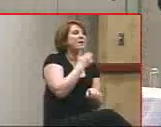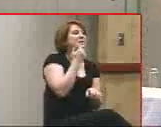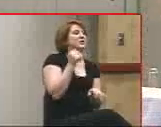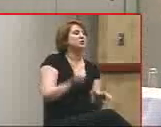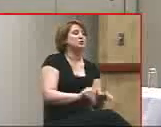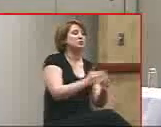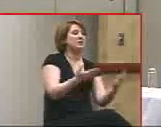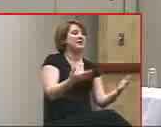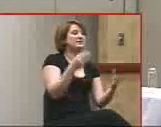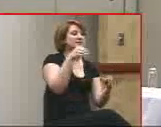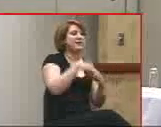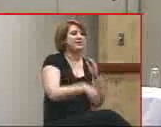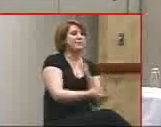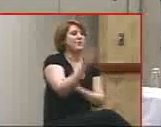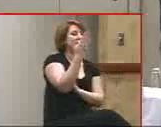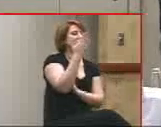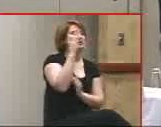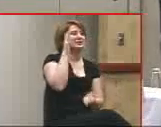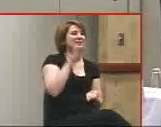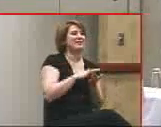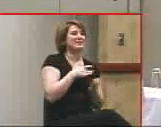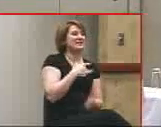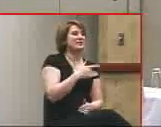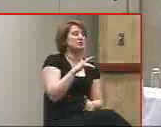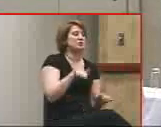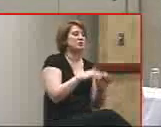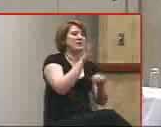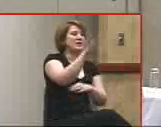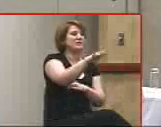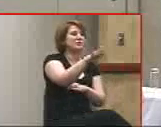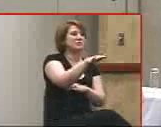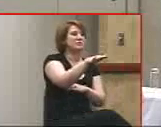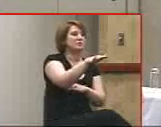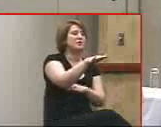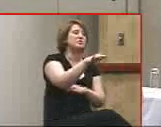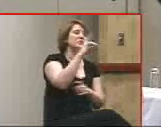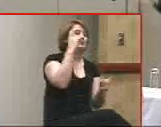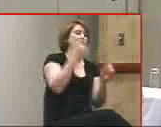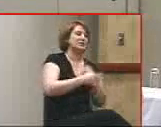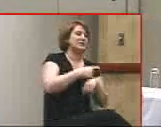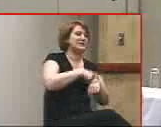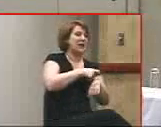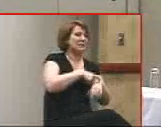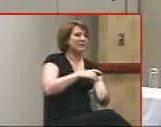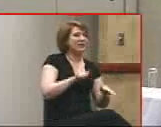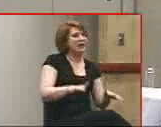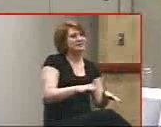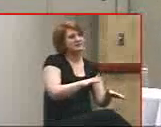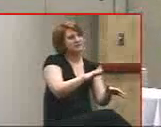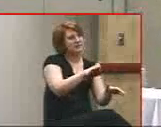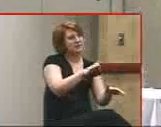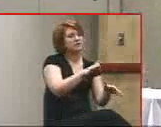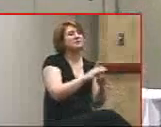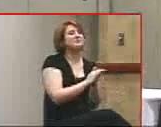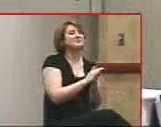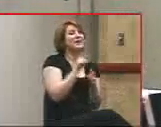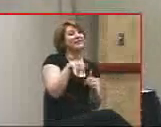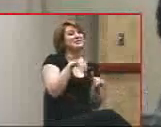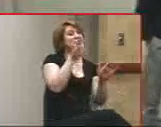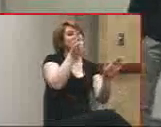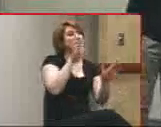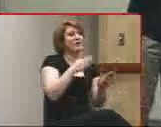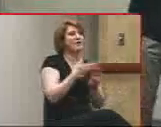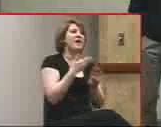and this seems to be something she's less likely to want to do. Why don't we put that when she's more likely to do it? And, you know, it's a great